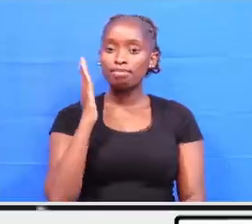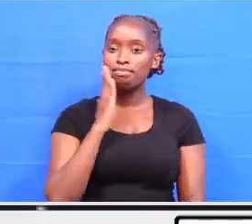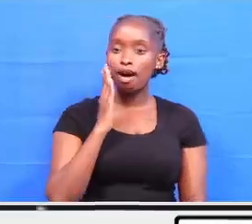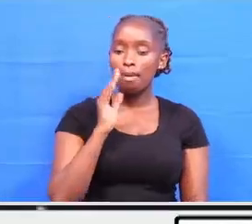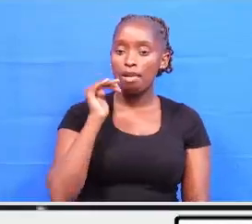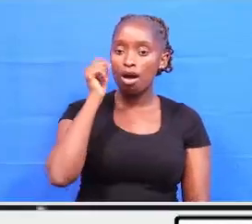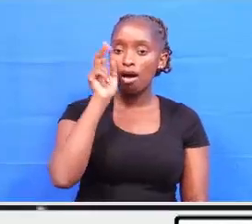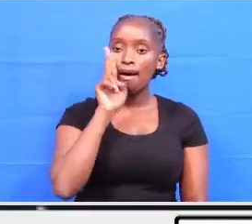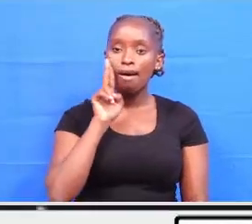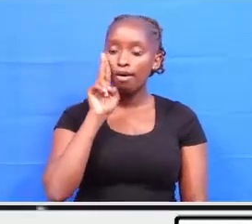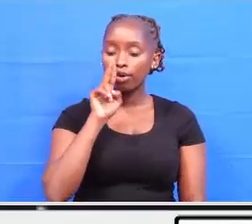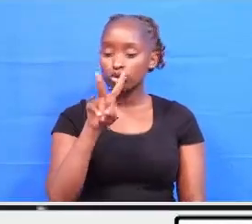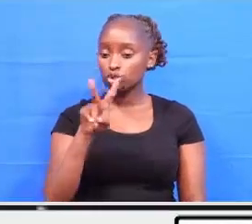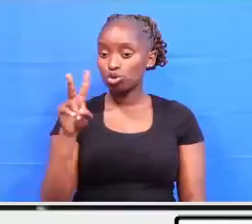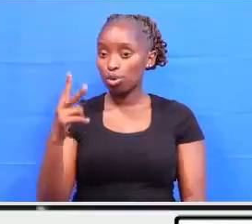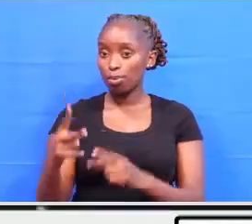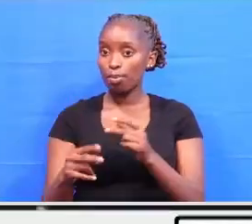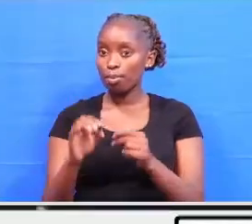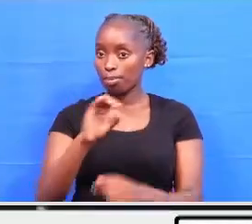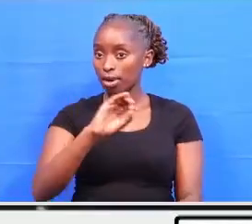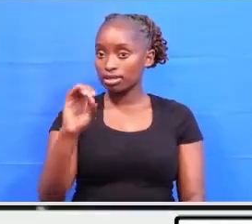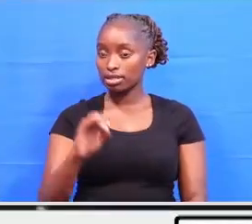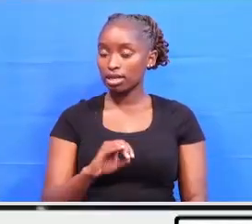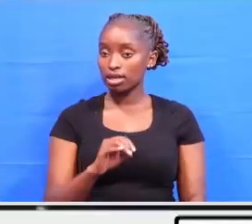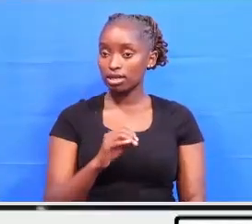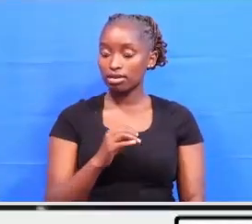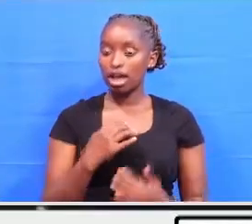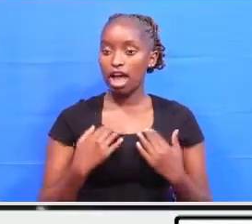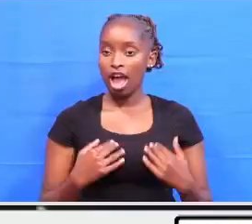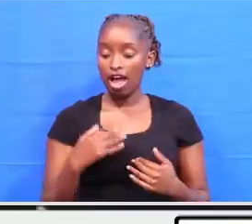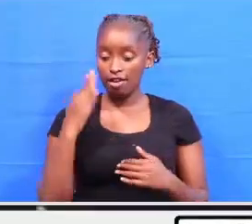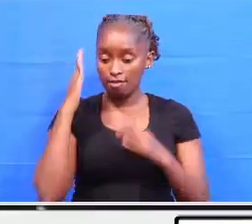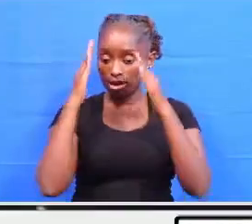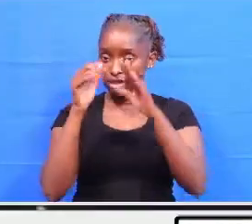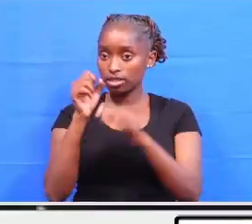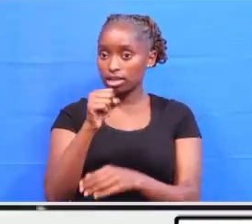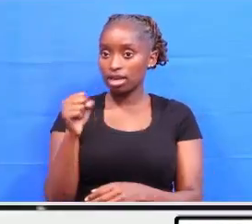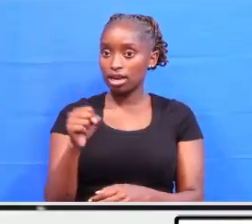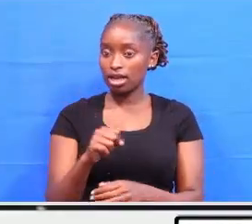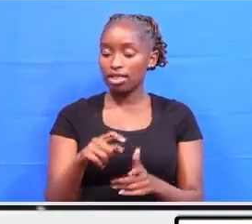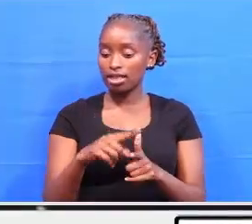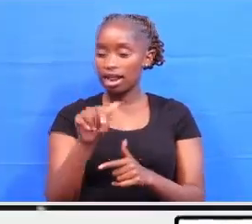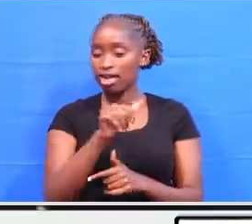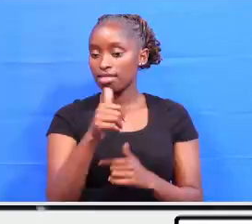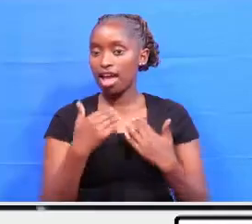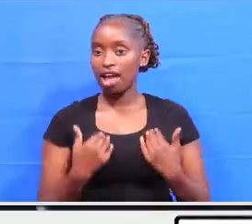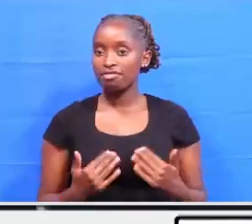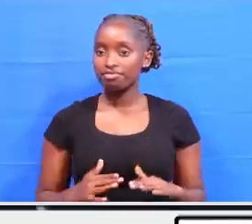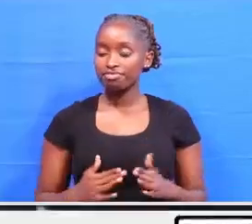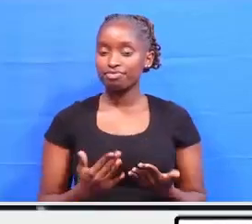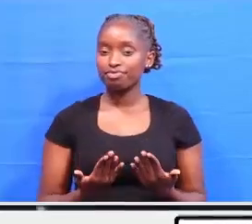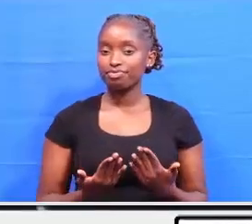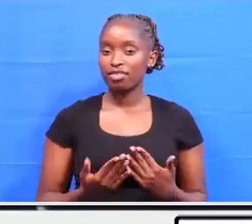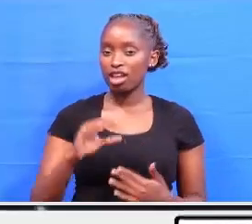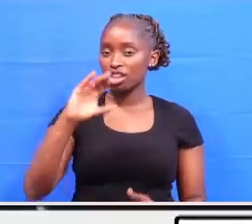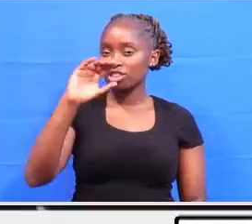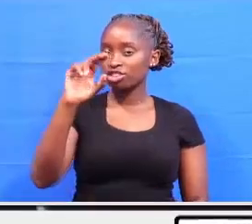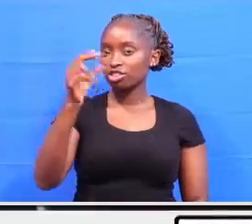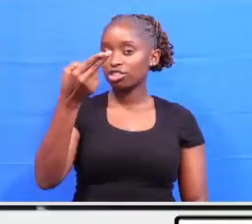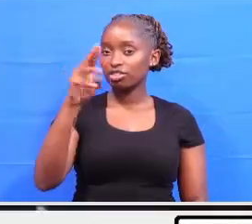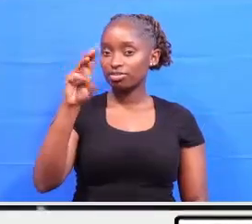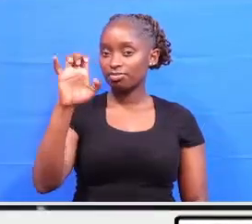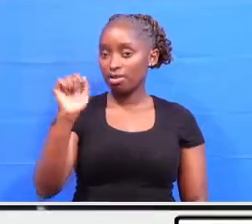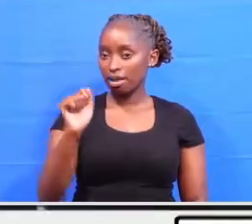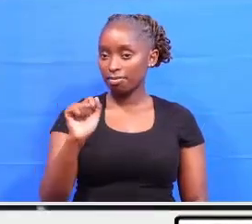22% of, you know, borrowers usually veer towards that direction. We have Chama. You could borrow from your Chama. 10% of borrowers